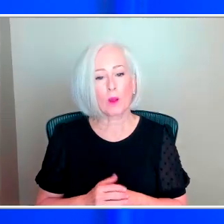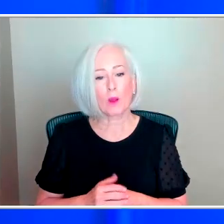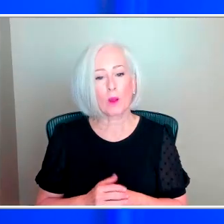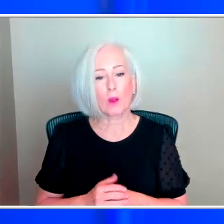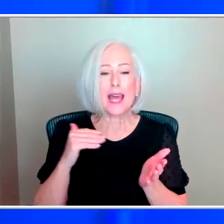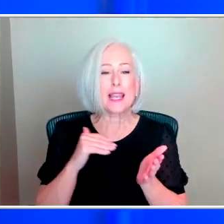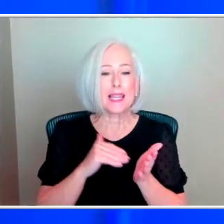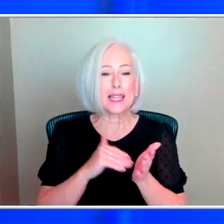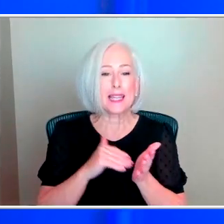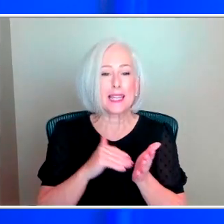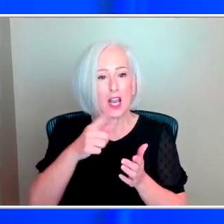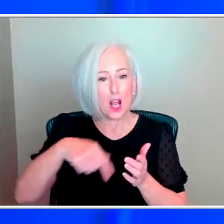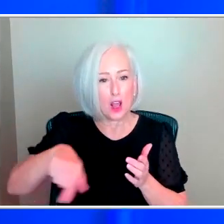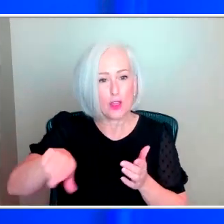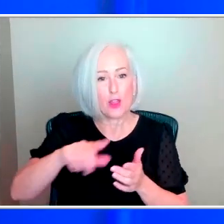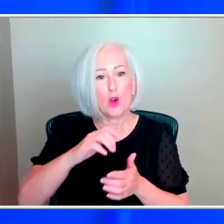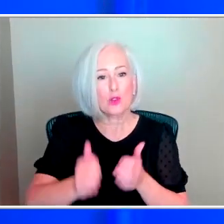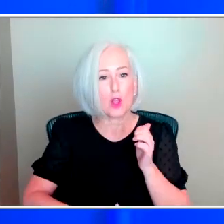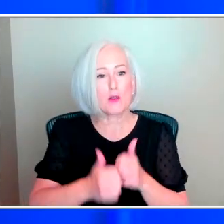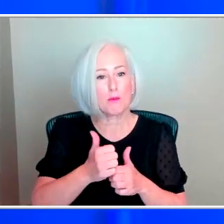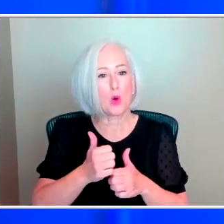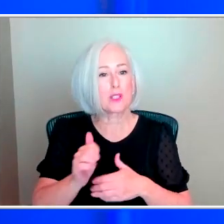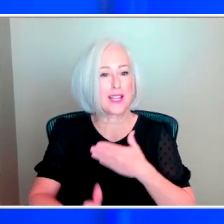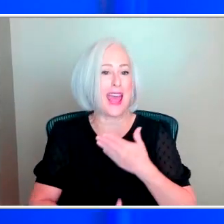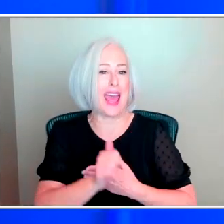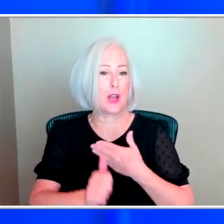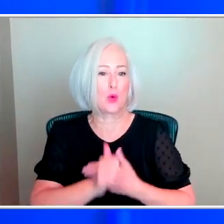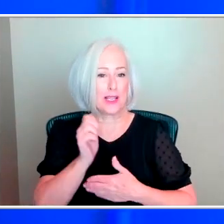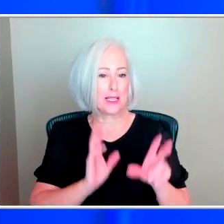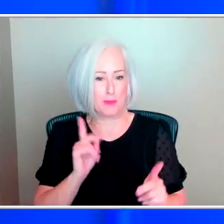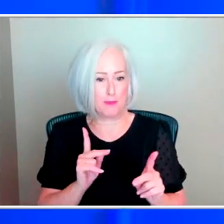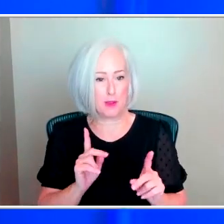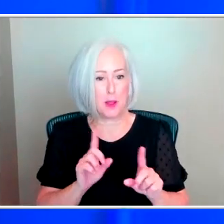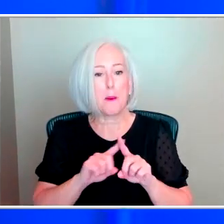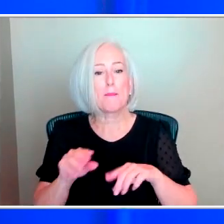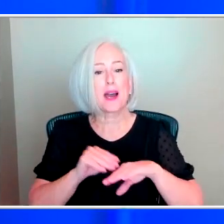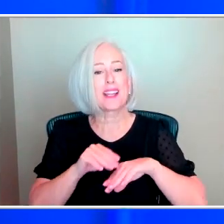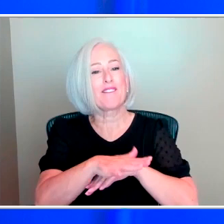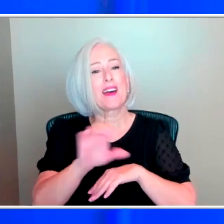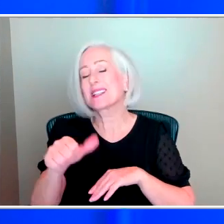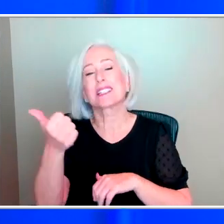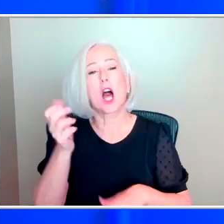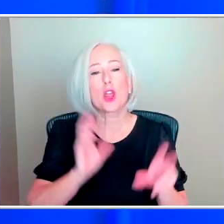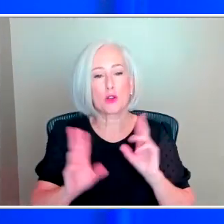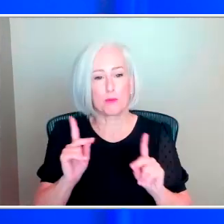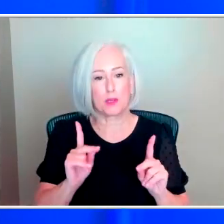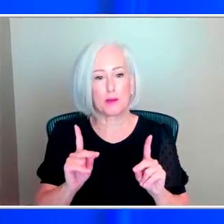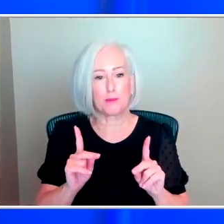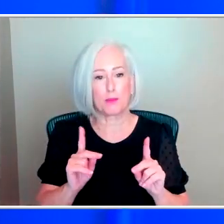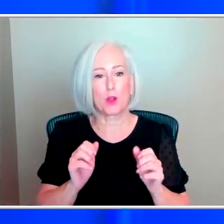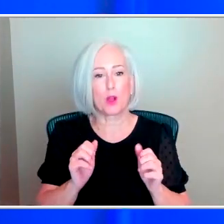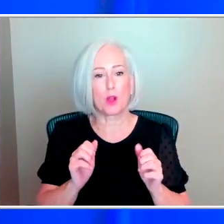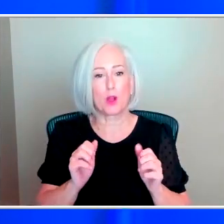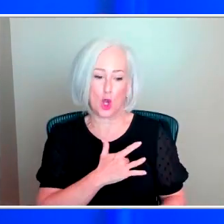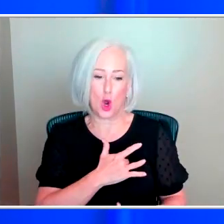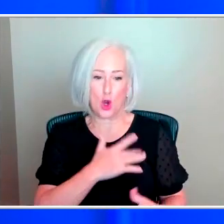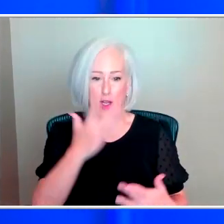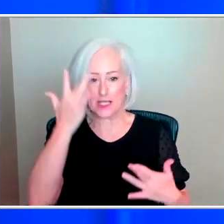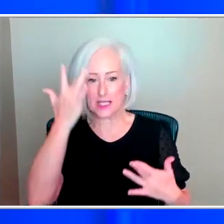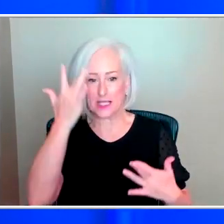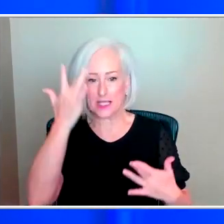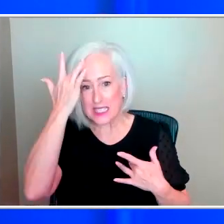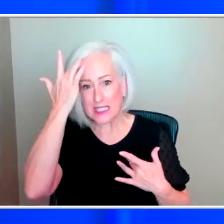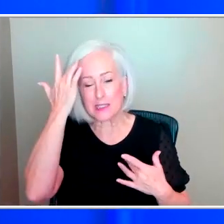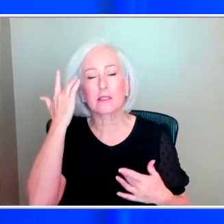those are the most at risk people, but it also affects other people. I mean, people with cardiovascular disease. I think